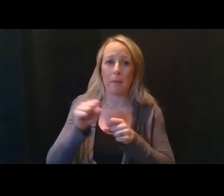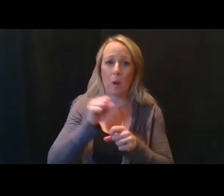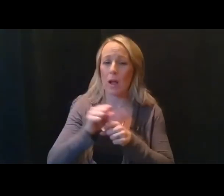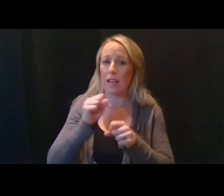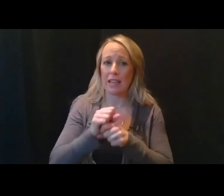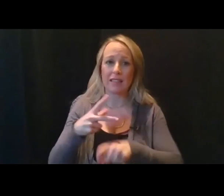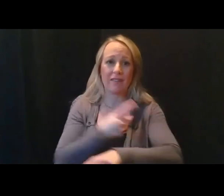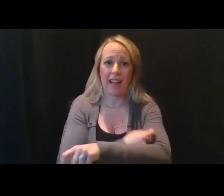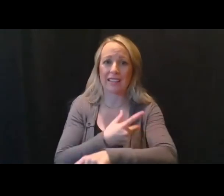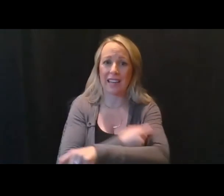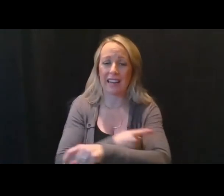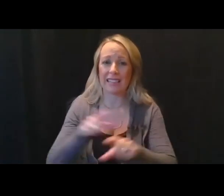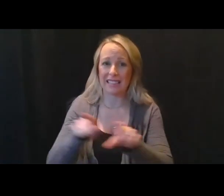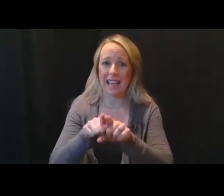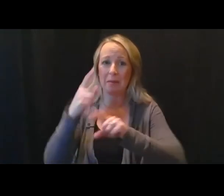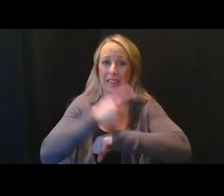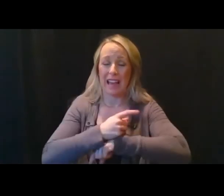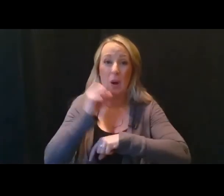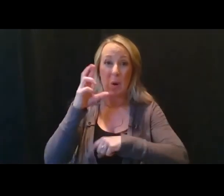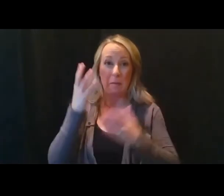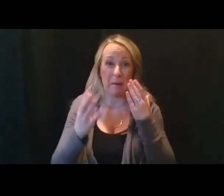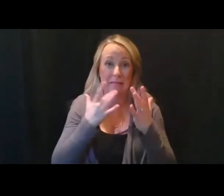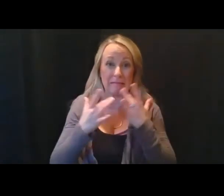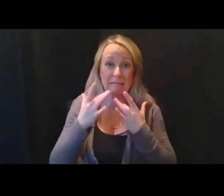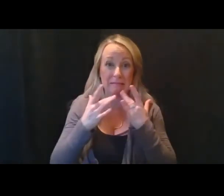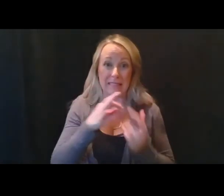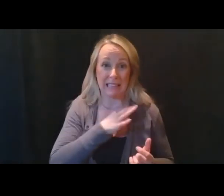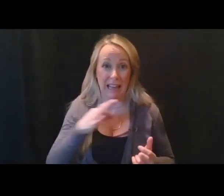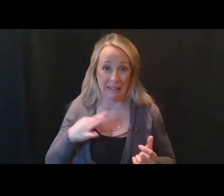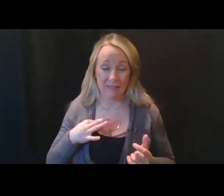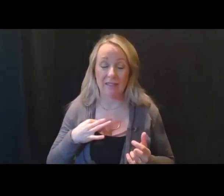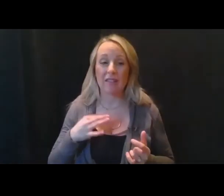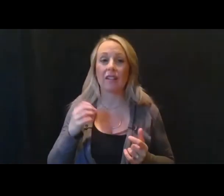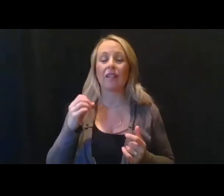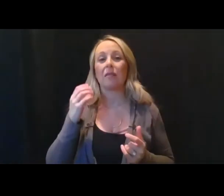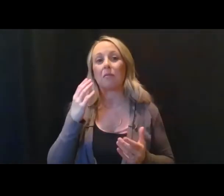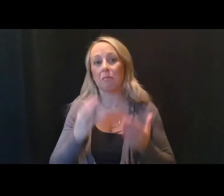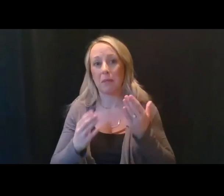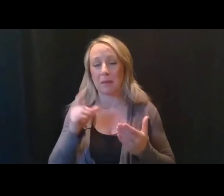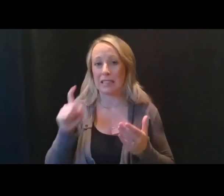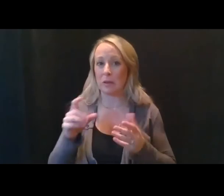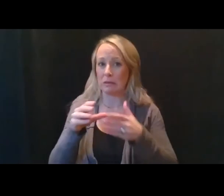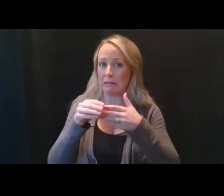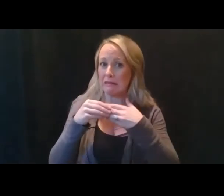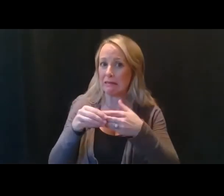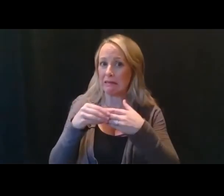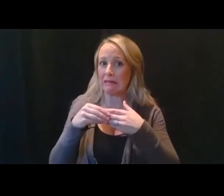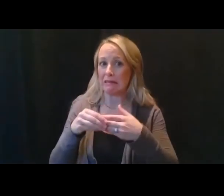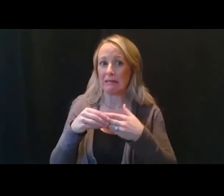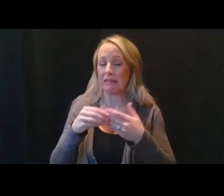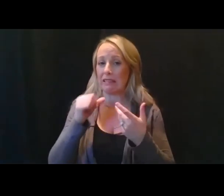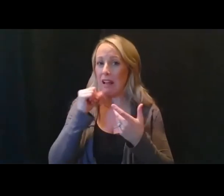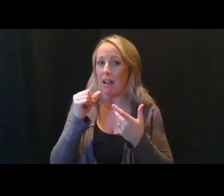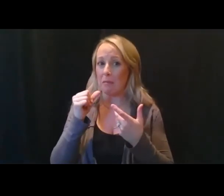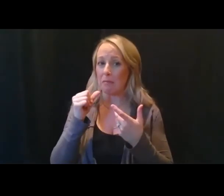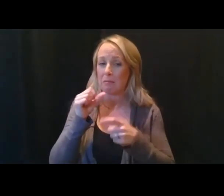might be short-staffed, and to make sure that they kind of allow for people, they might need to not be at work that day